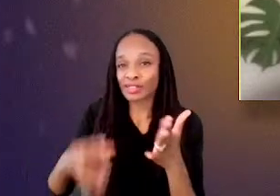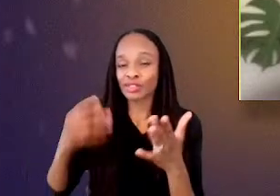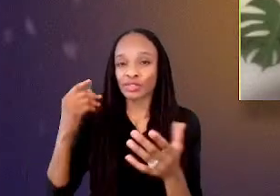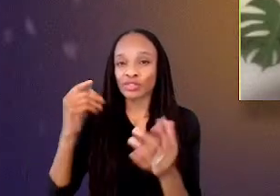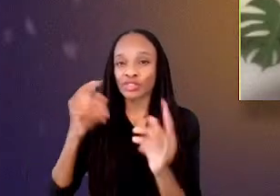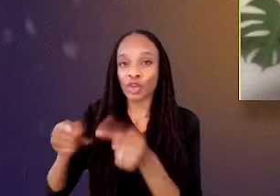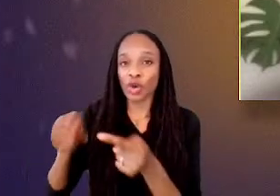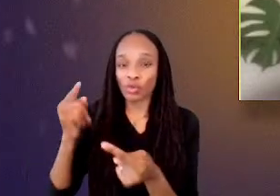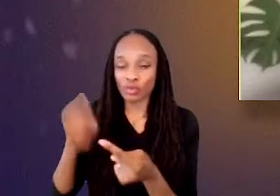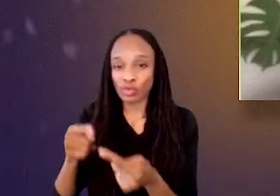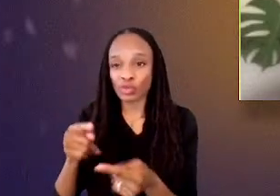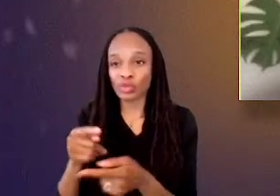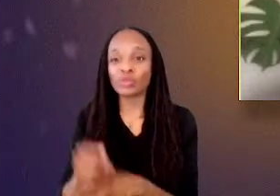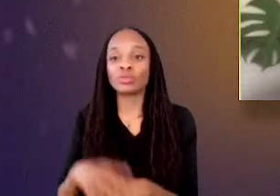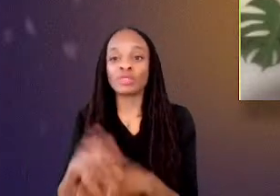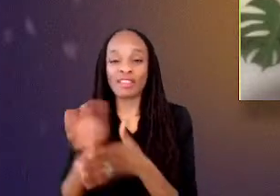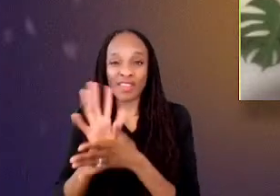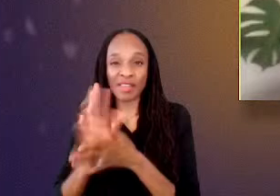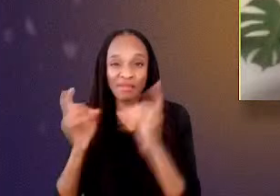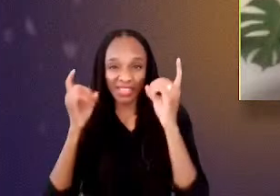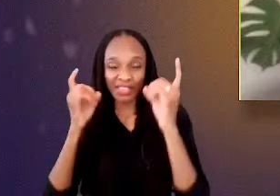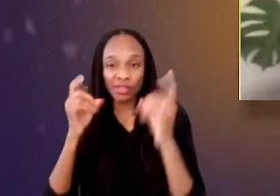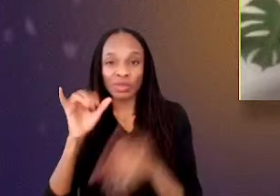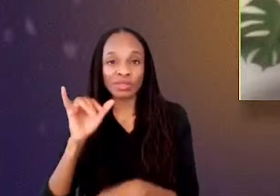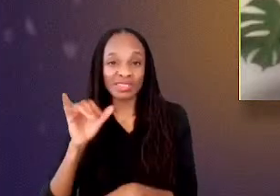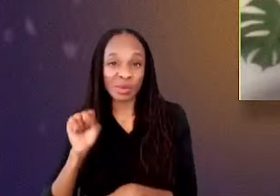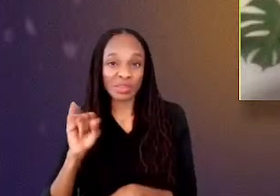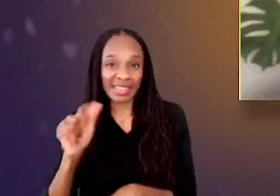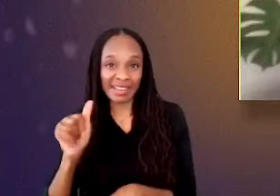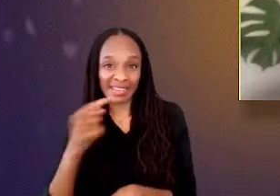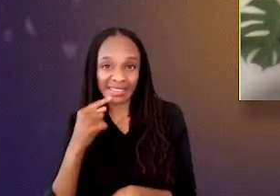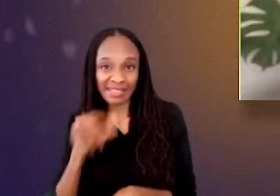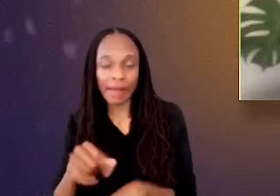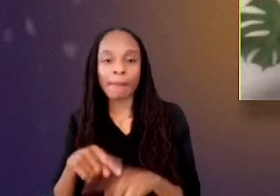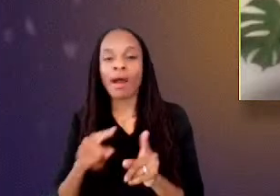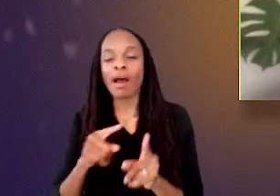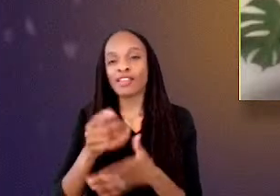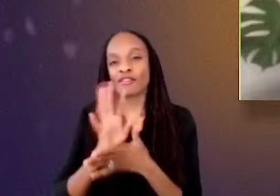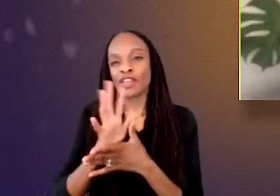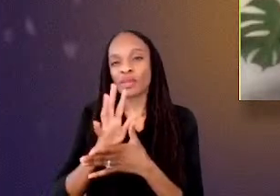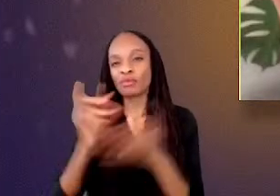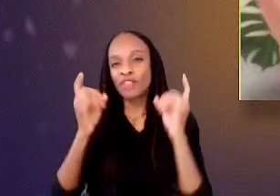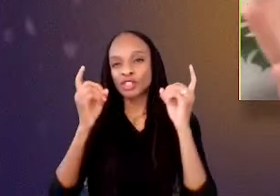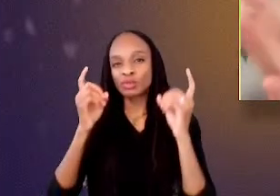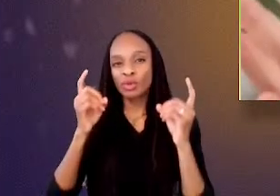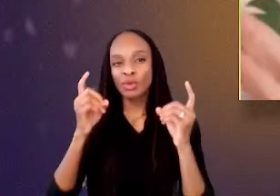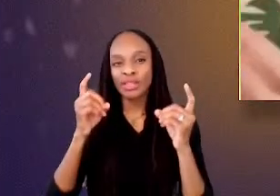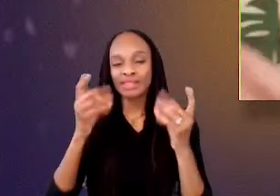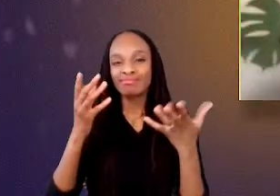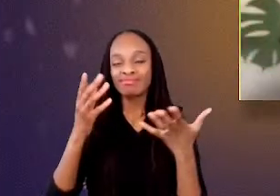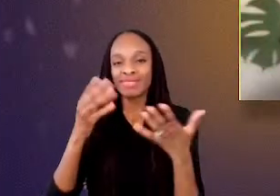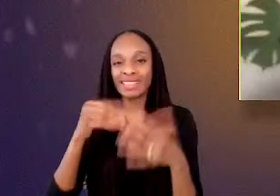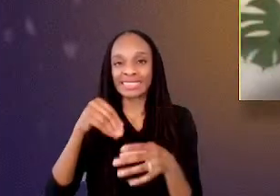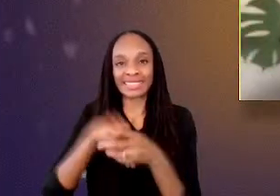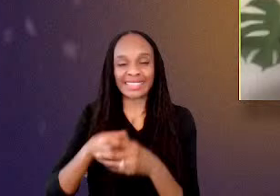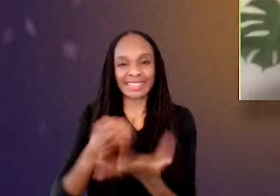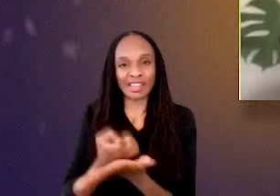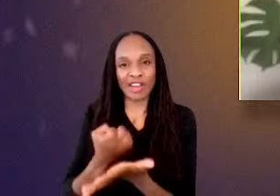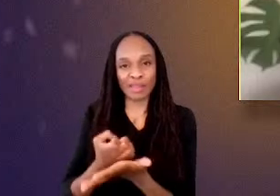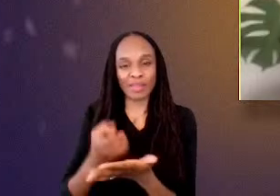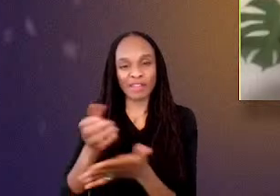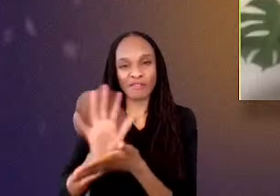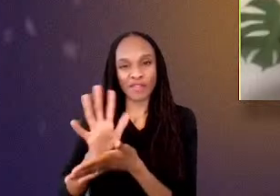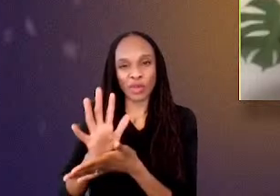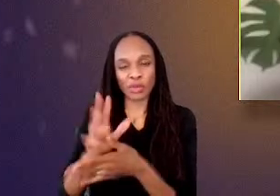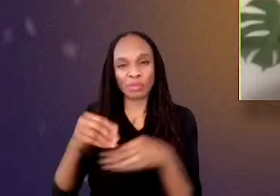Sierra indicated, but also that film festivals exist in the economy of film sales. And this, especially if you're